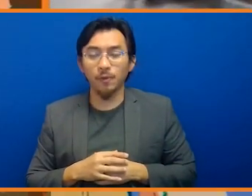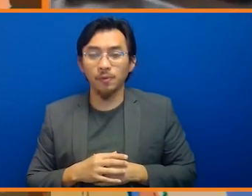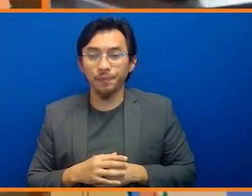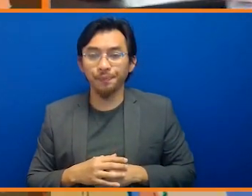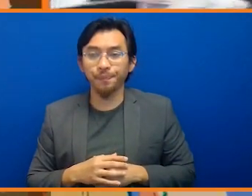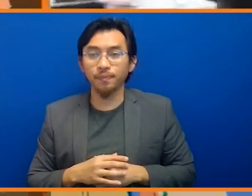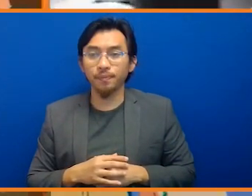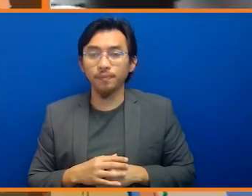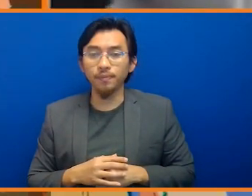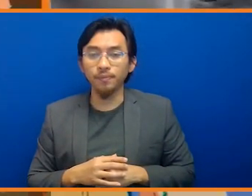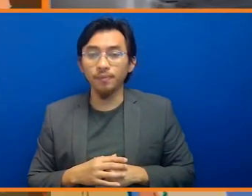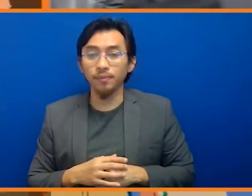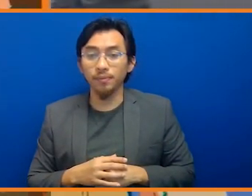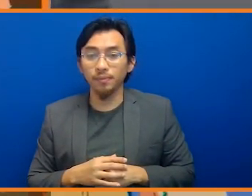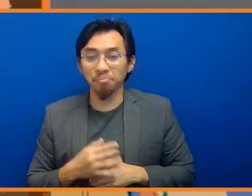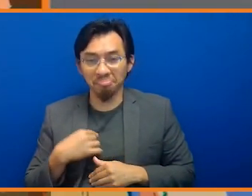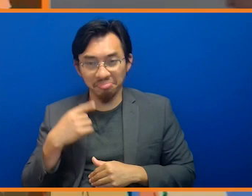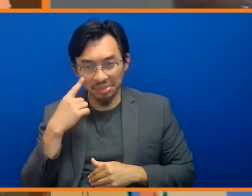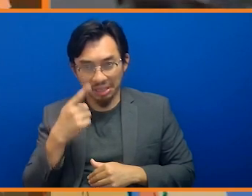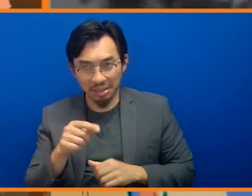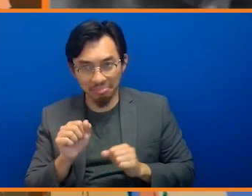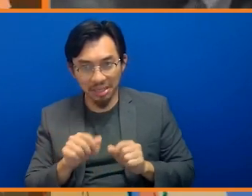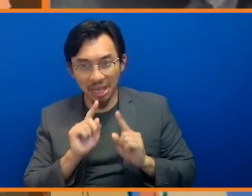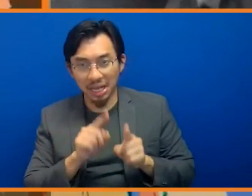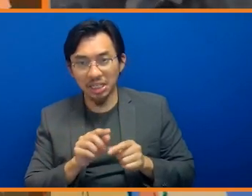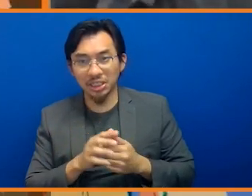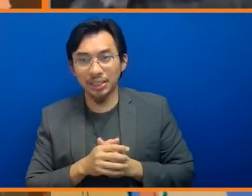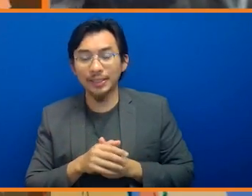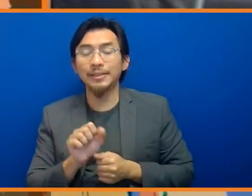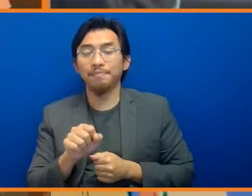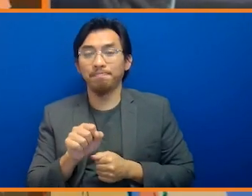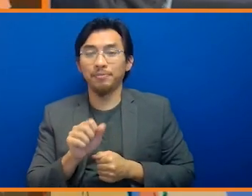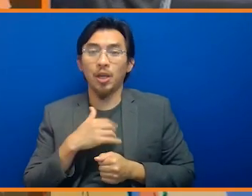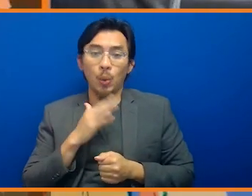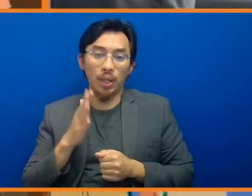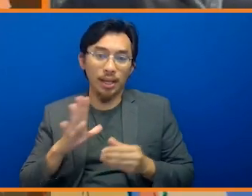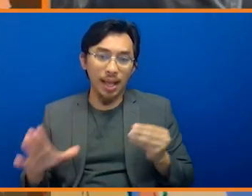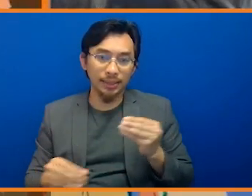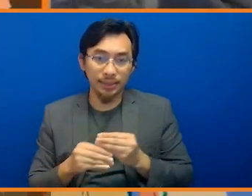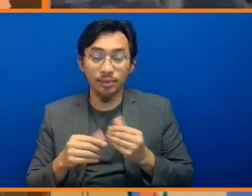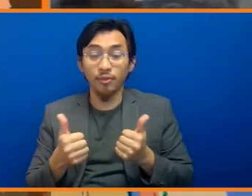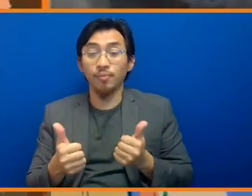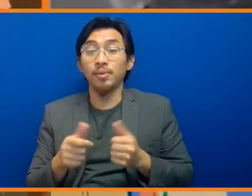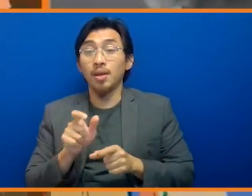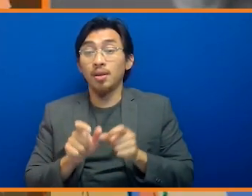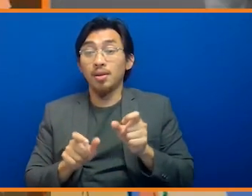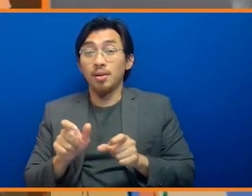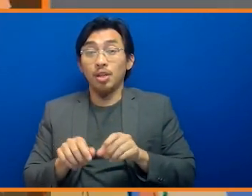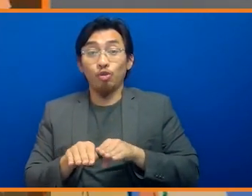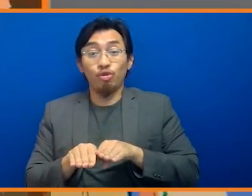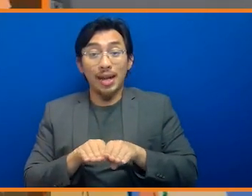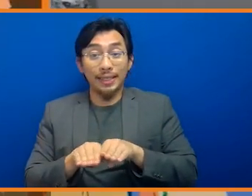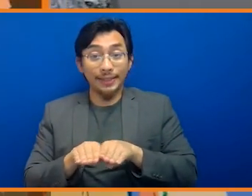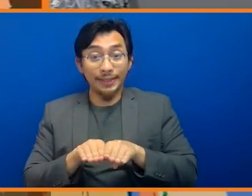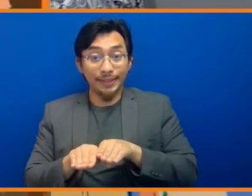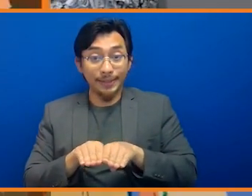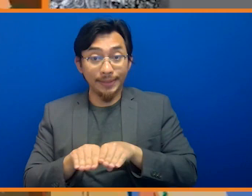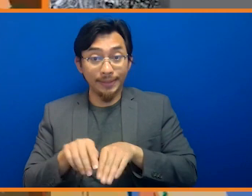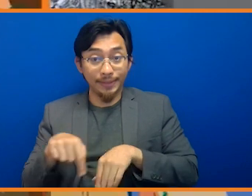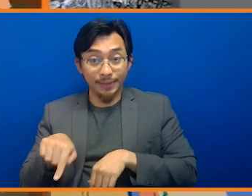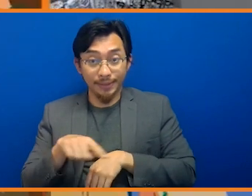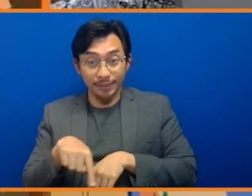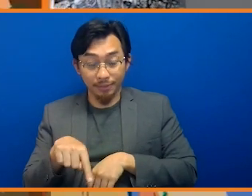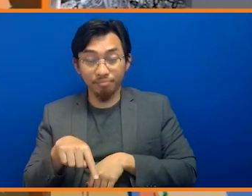You want to answer? I think you could answer that and Okay. I could add later on. Yeah. Thank you. So, for the participant of the training, of